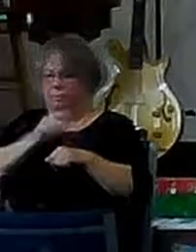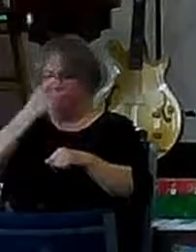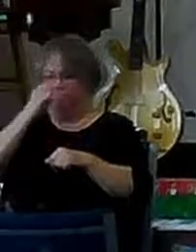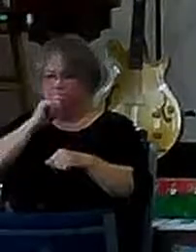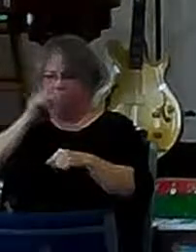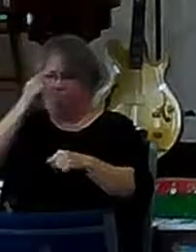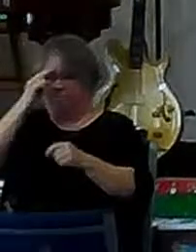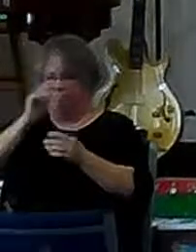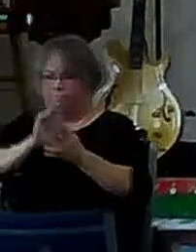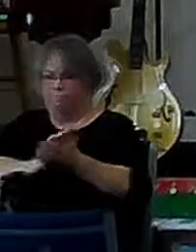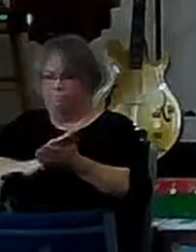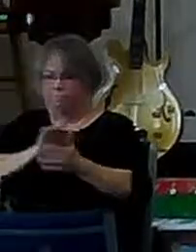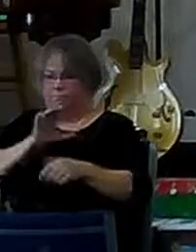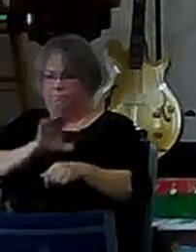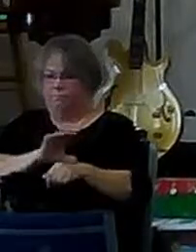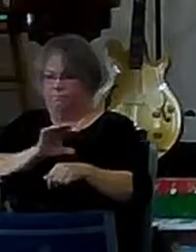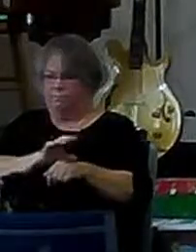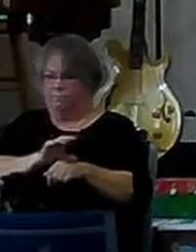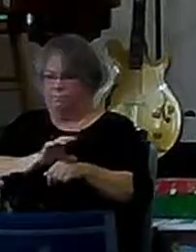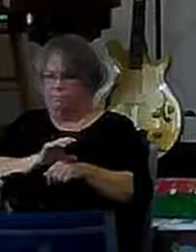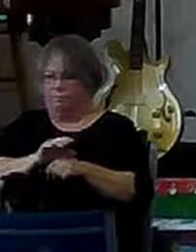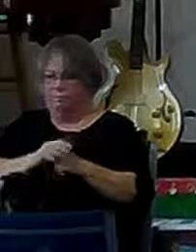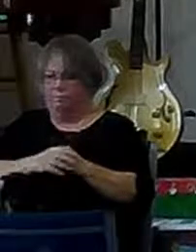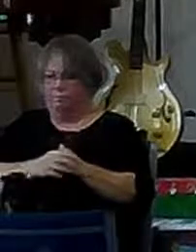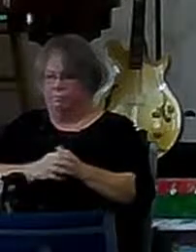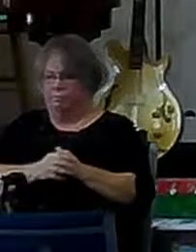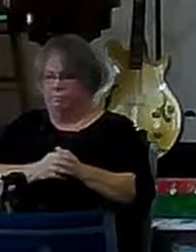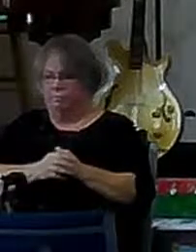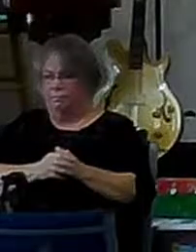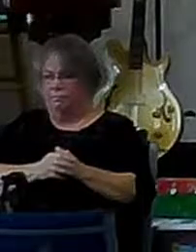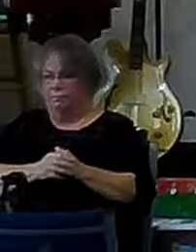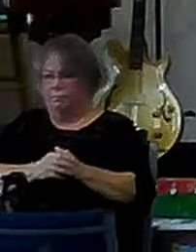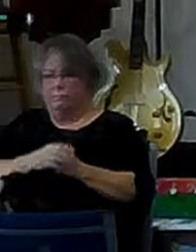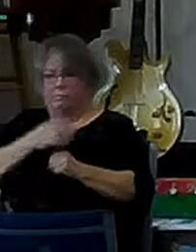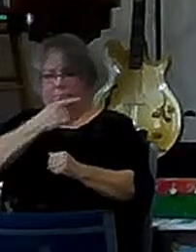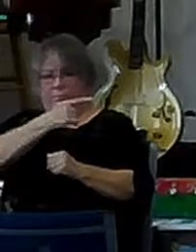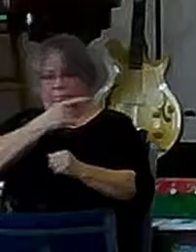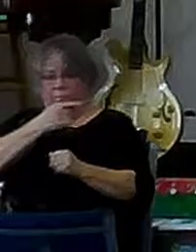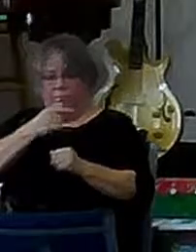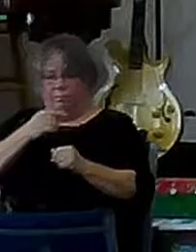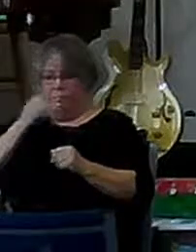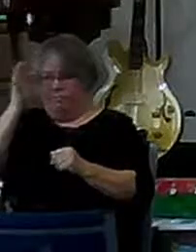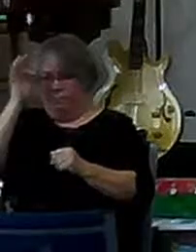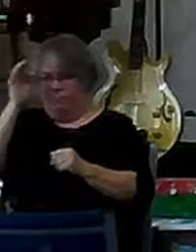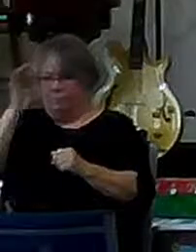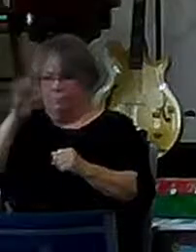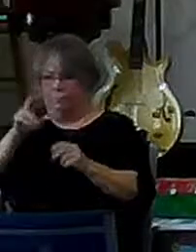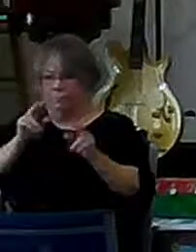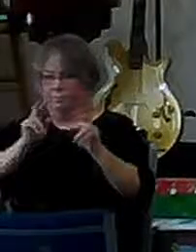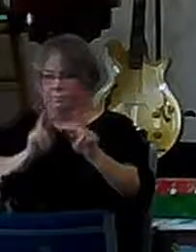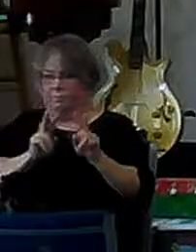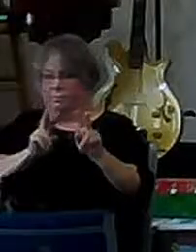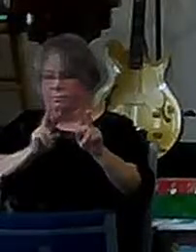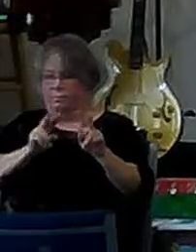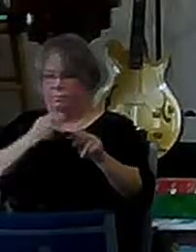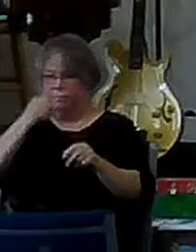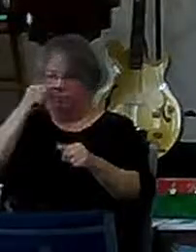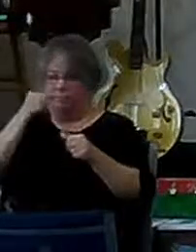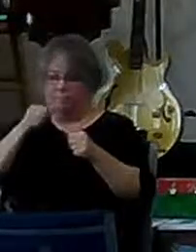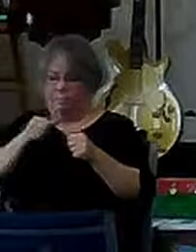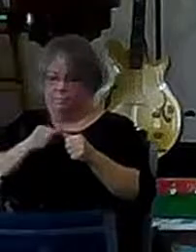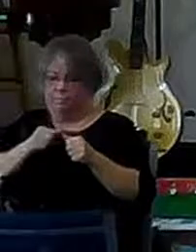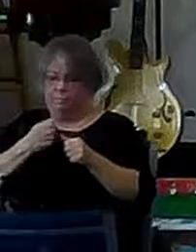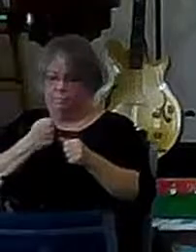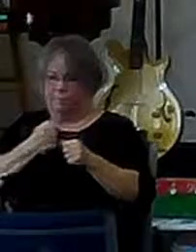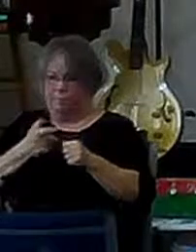I did his funeral because he didn't have a pastor. I can remember on several